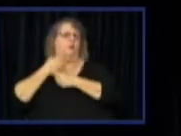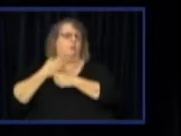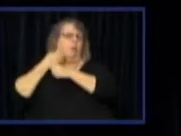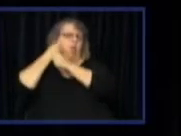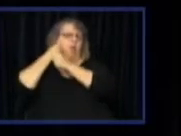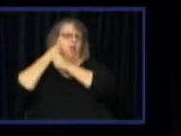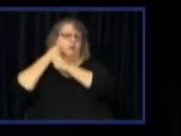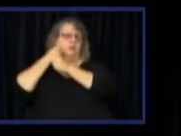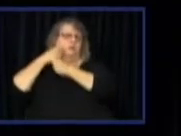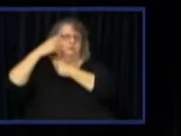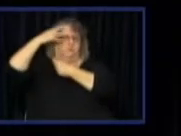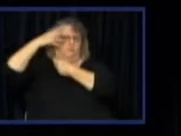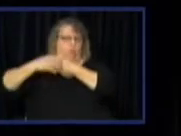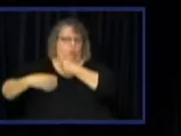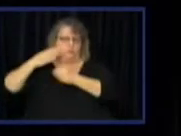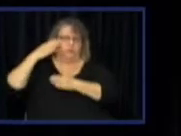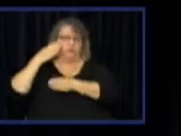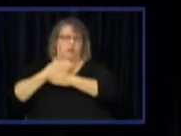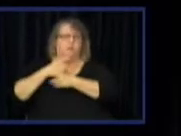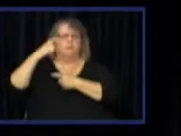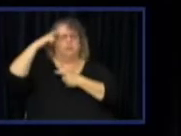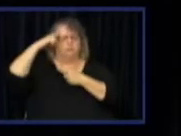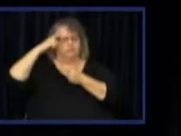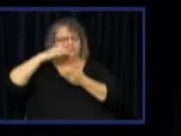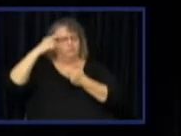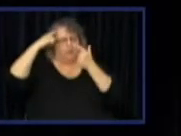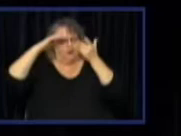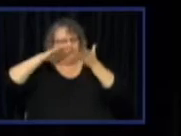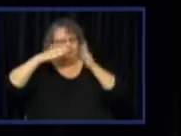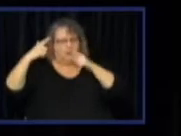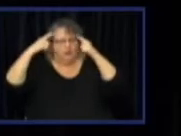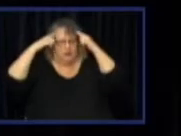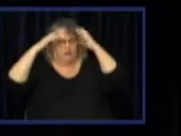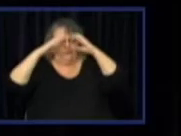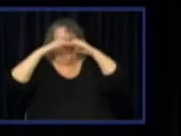flow is not restored fast enough. There's also a subset of